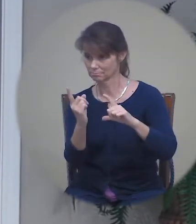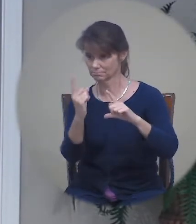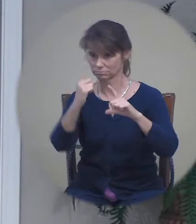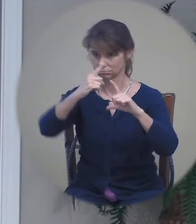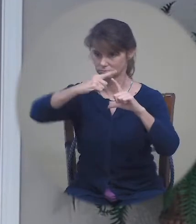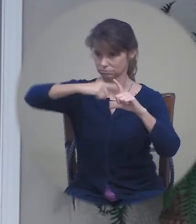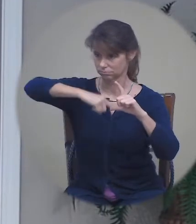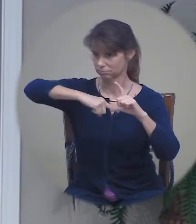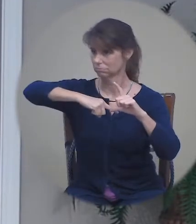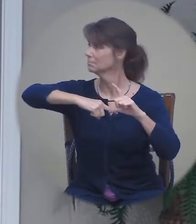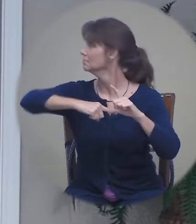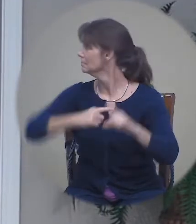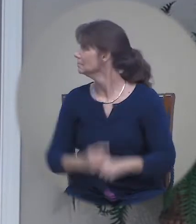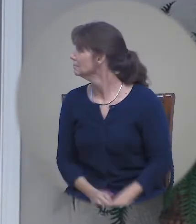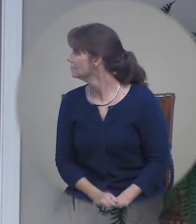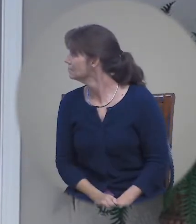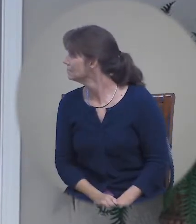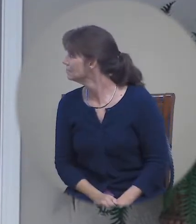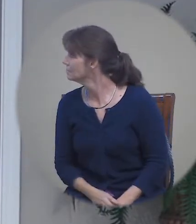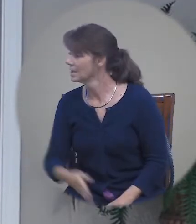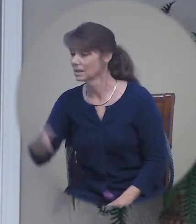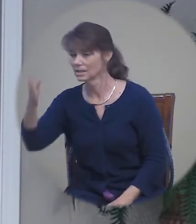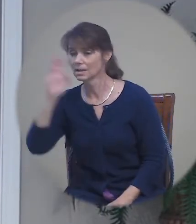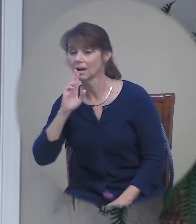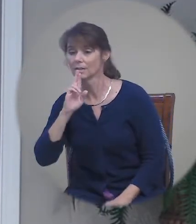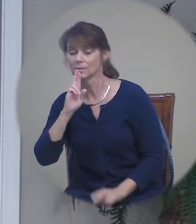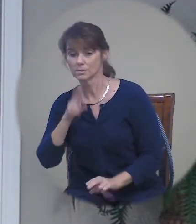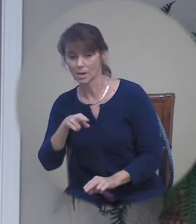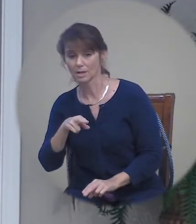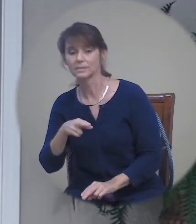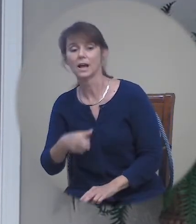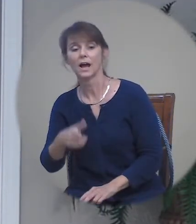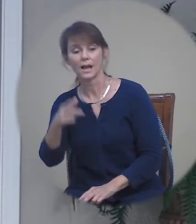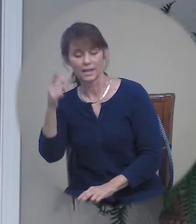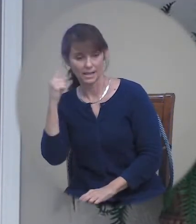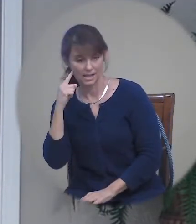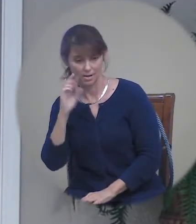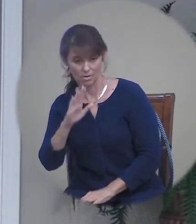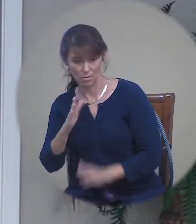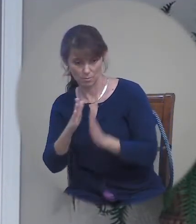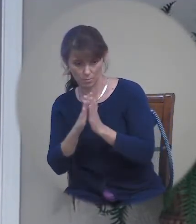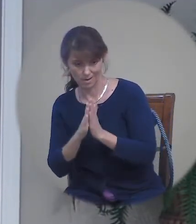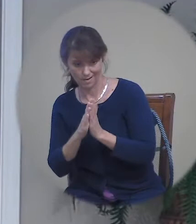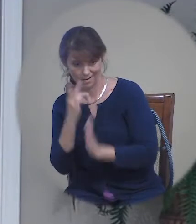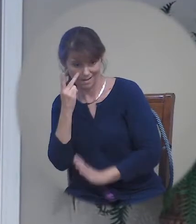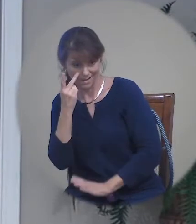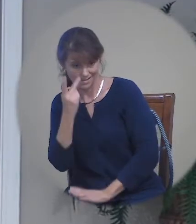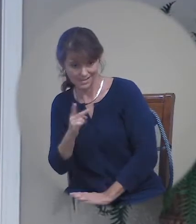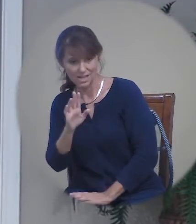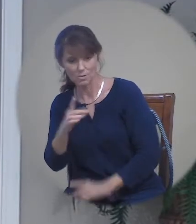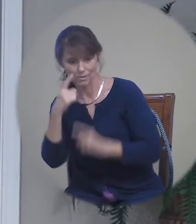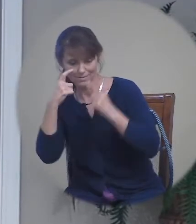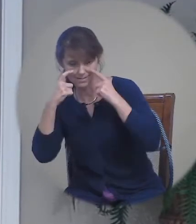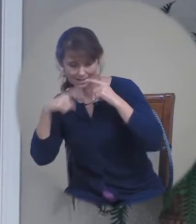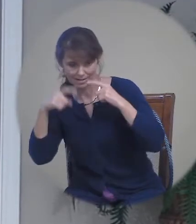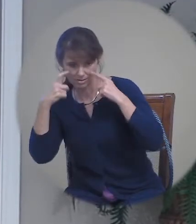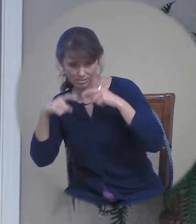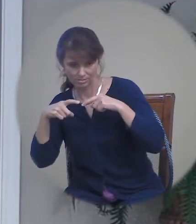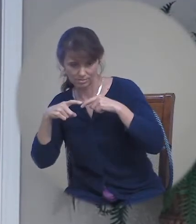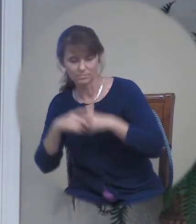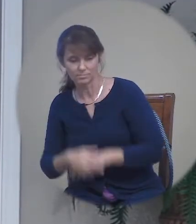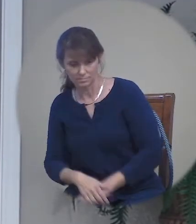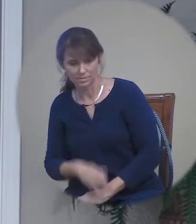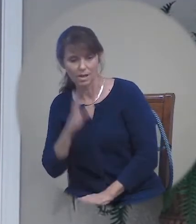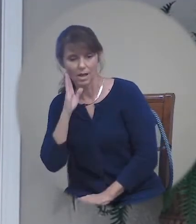20, where God's response. He says, I have heard your prayer, I have seen your tears. Behold,